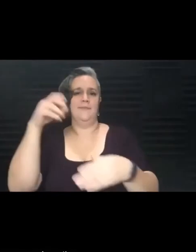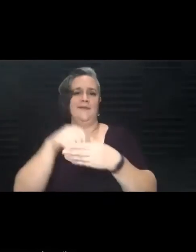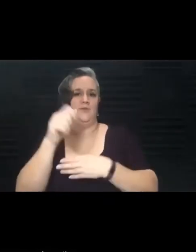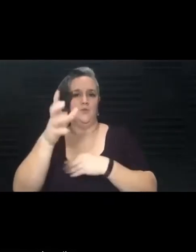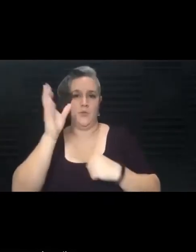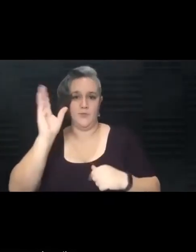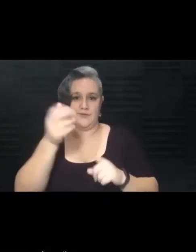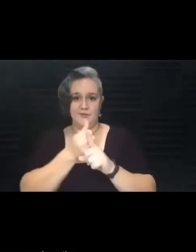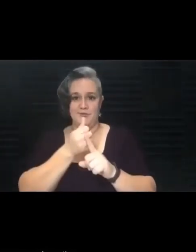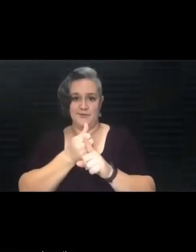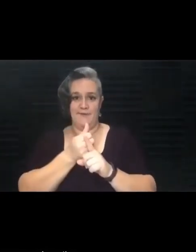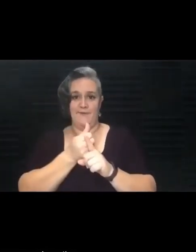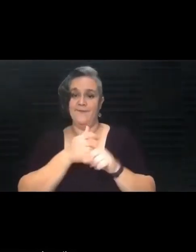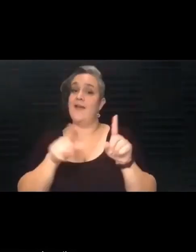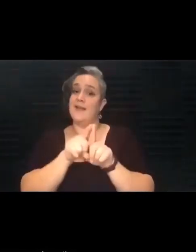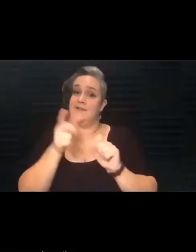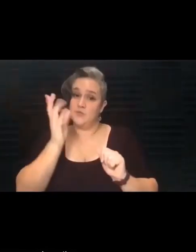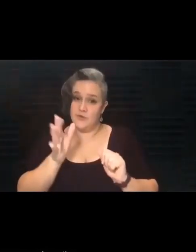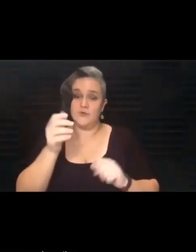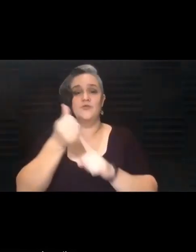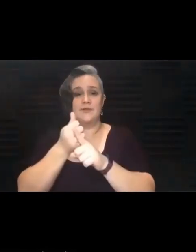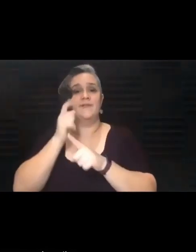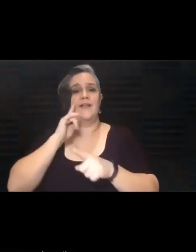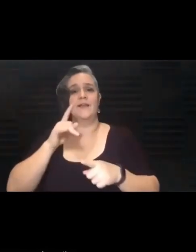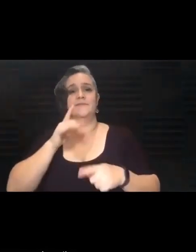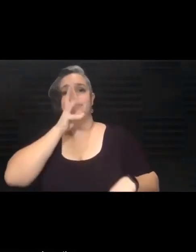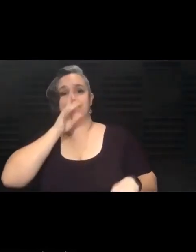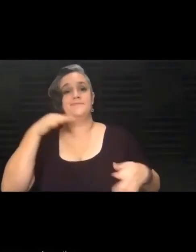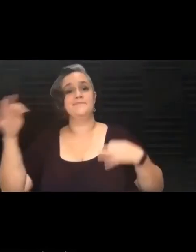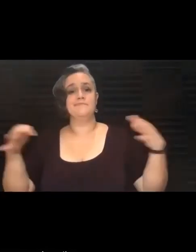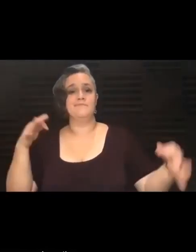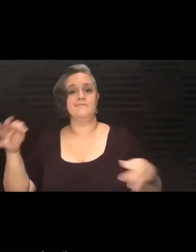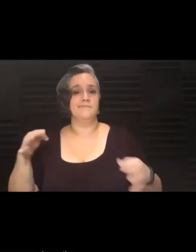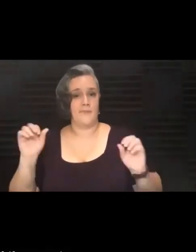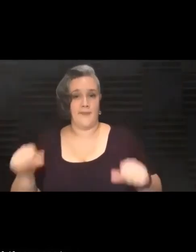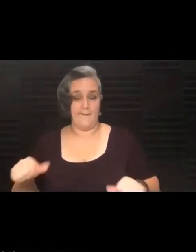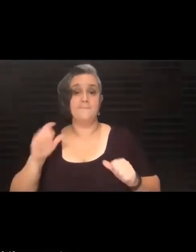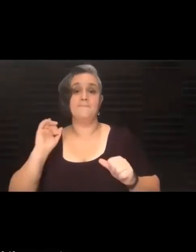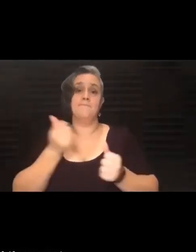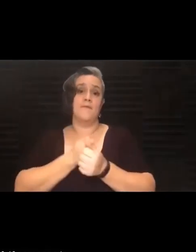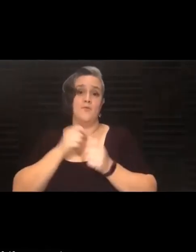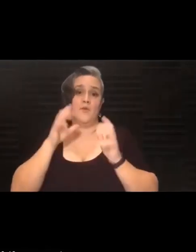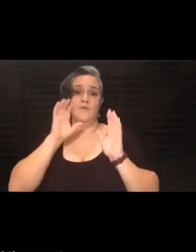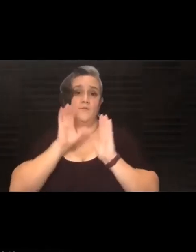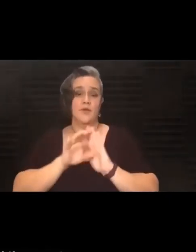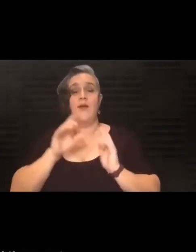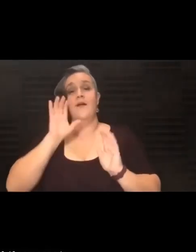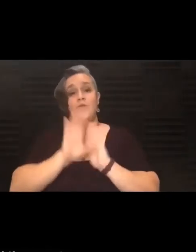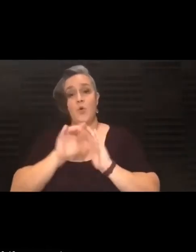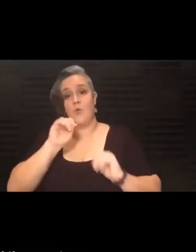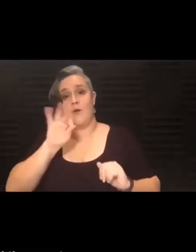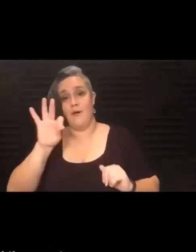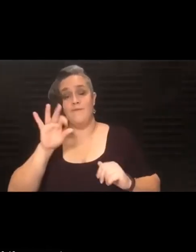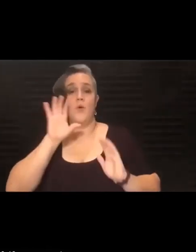presentation. As the presenter, you can describe that image. You should also avoid phrases such as photo of or image